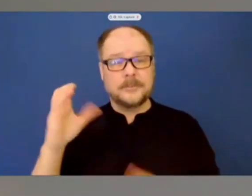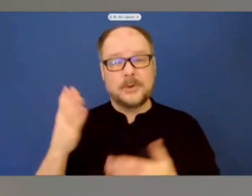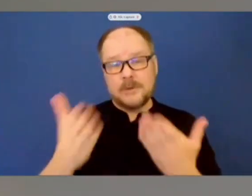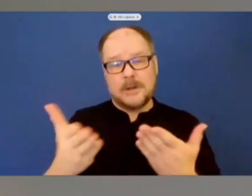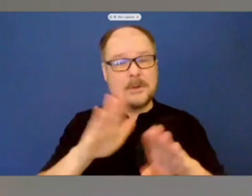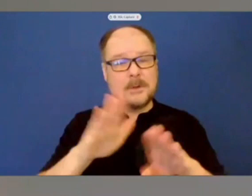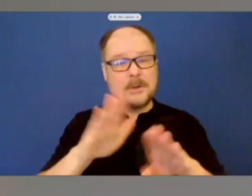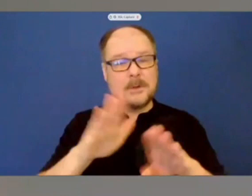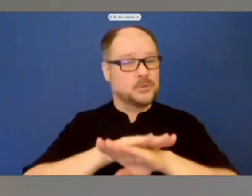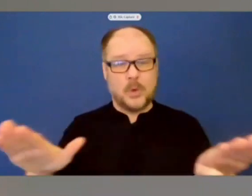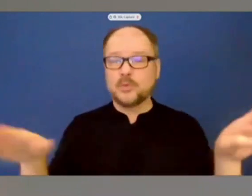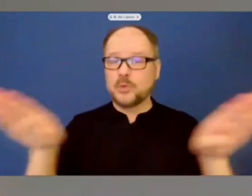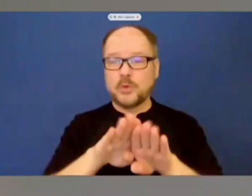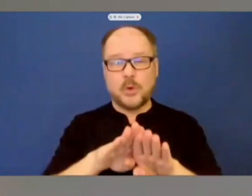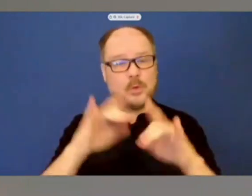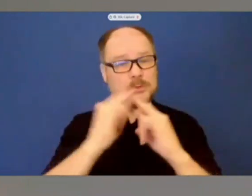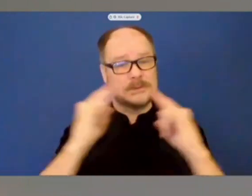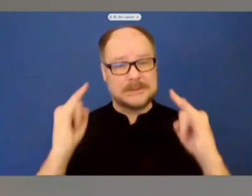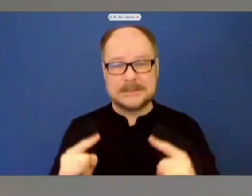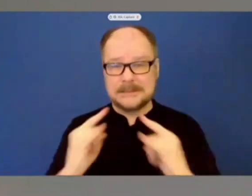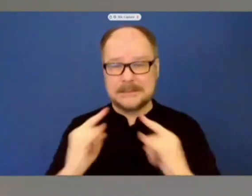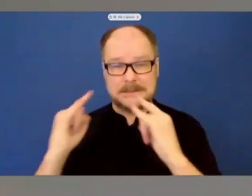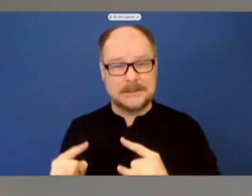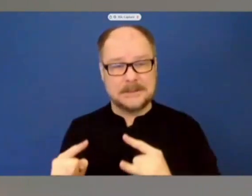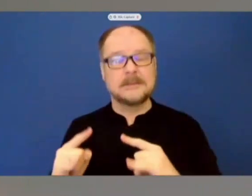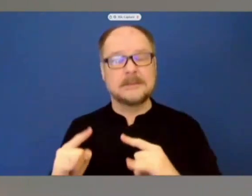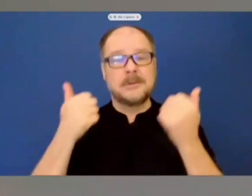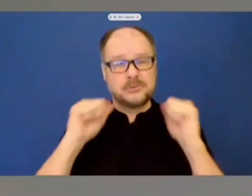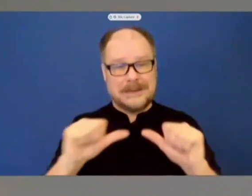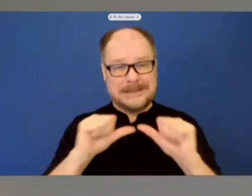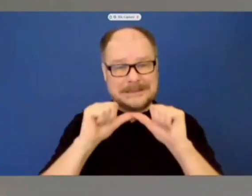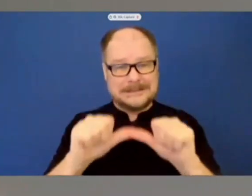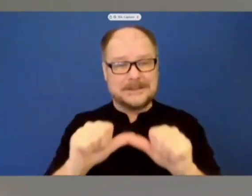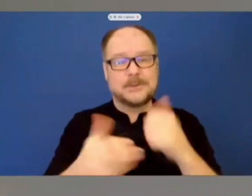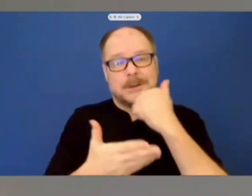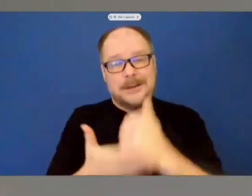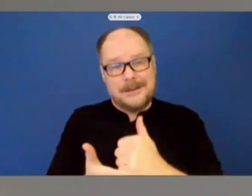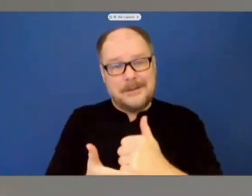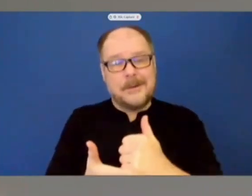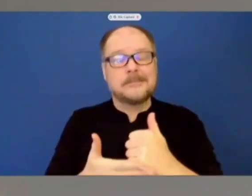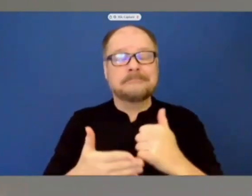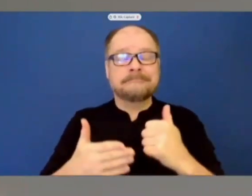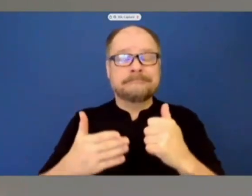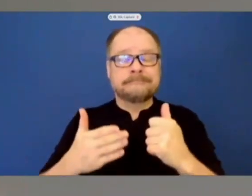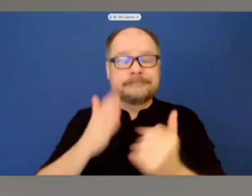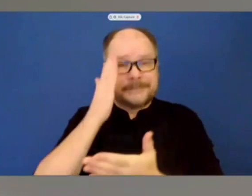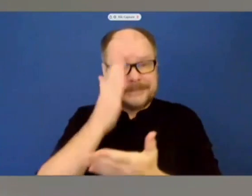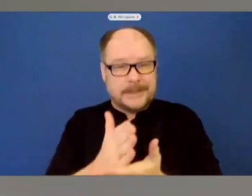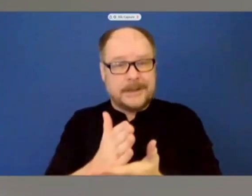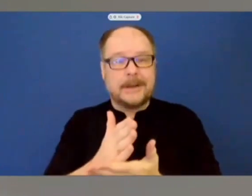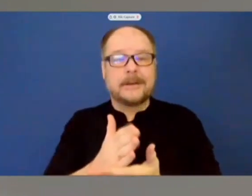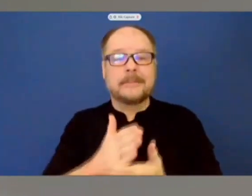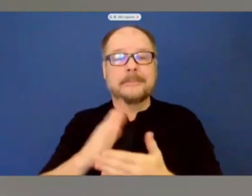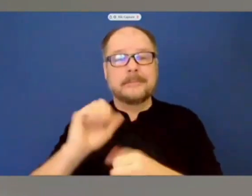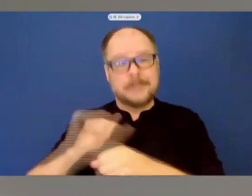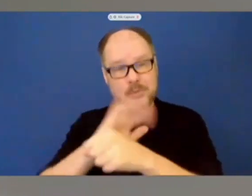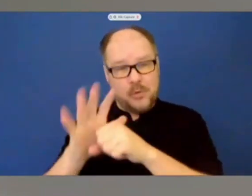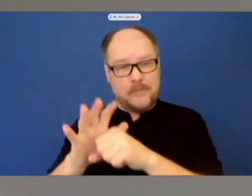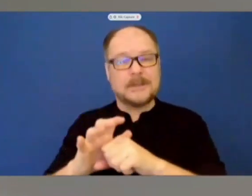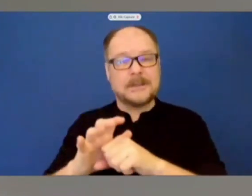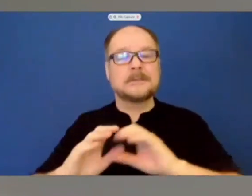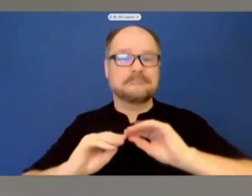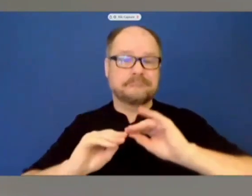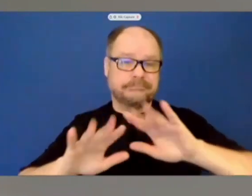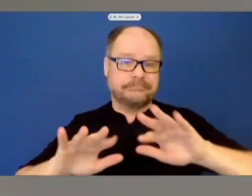like this as a way of continuing to reduce the potential spread of COVID by